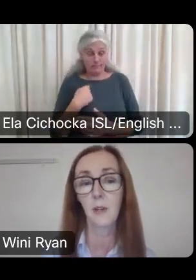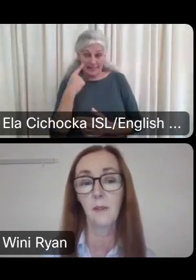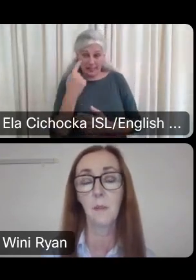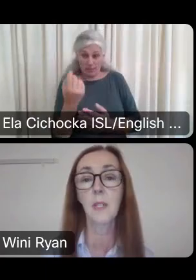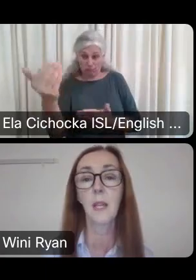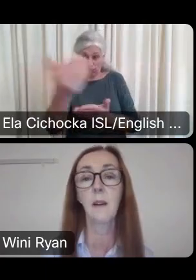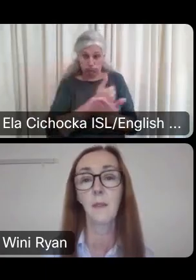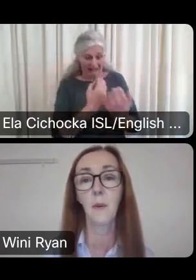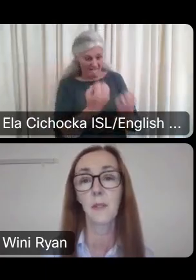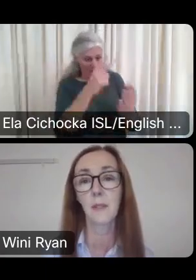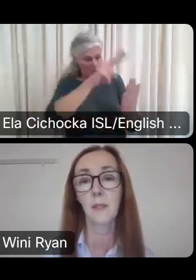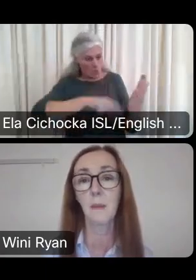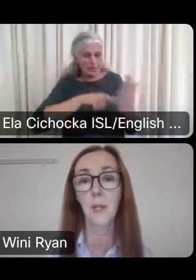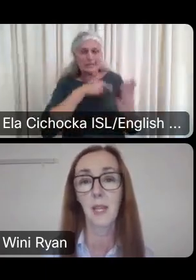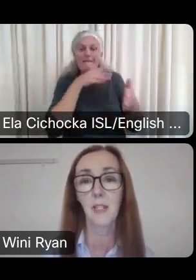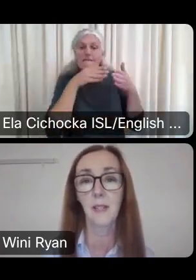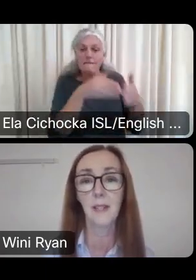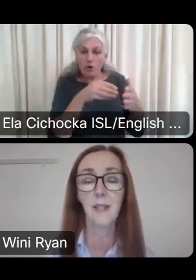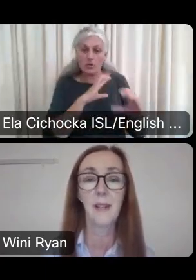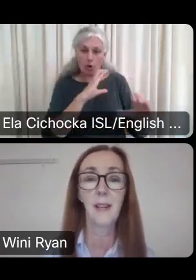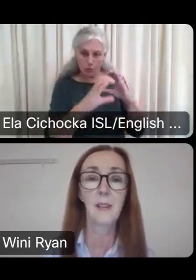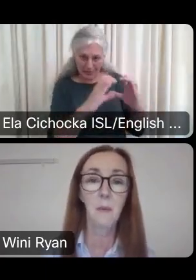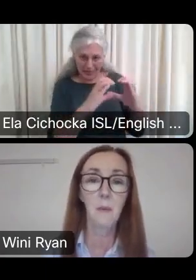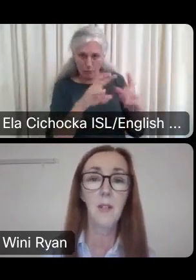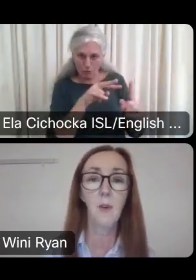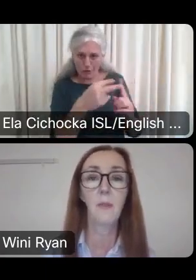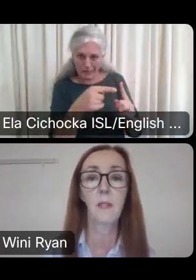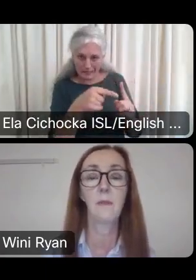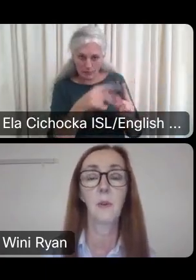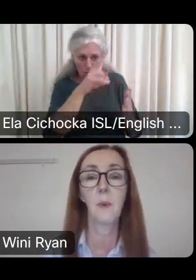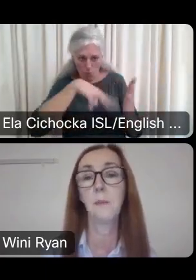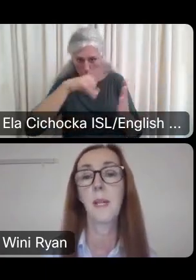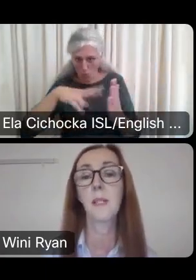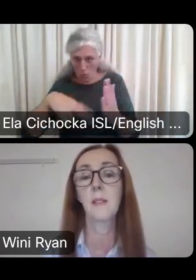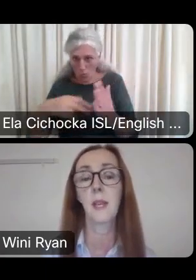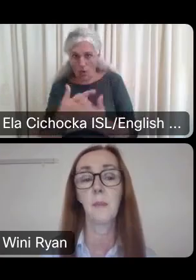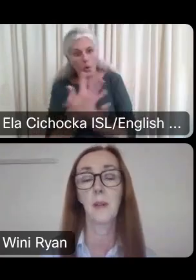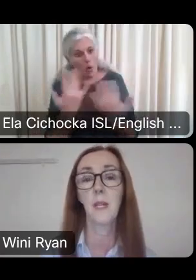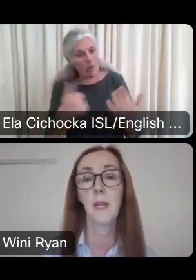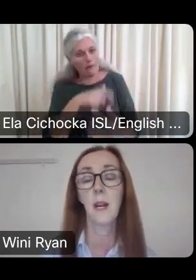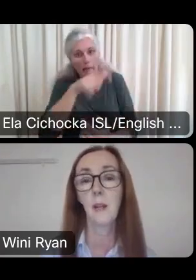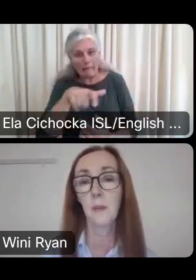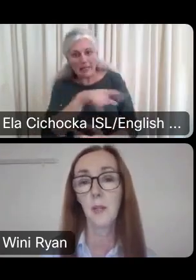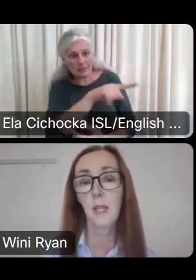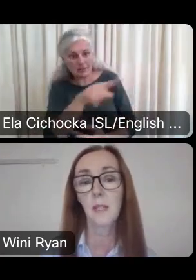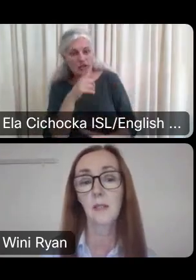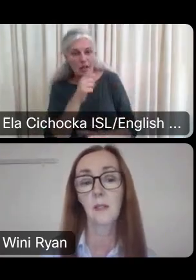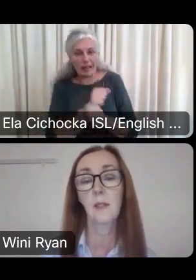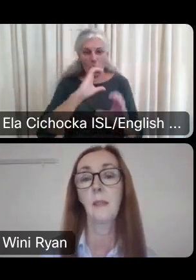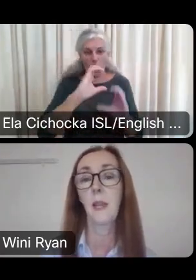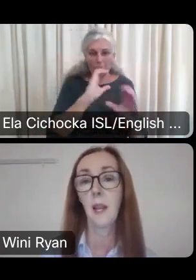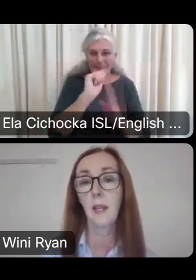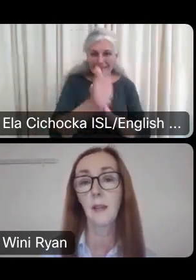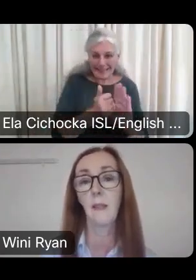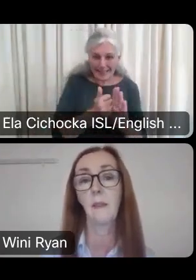that survey, particularly focusing on communication. And I read an awful lot about what patients say about our communication skills